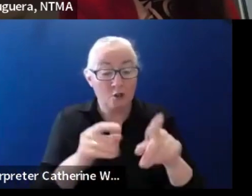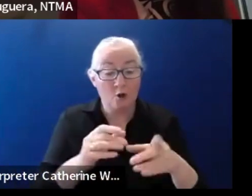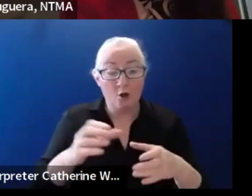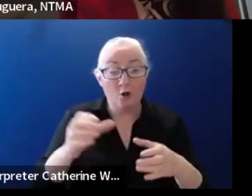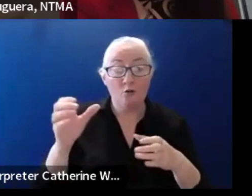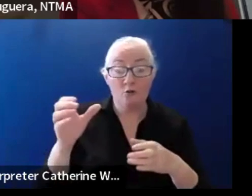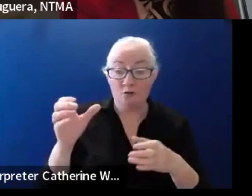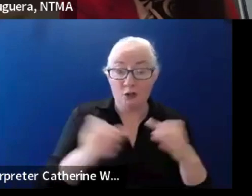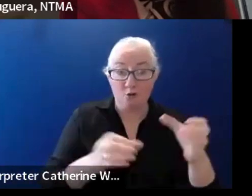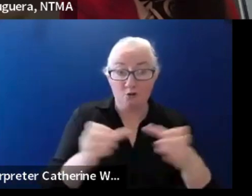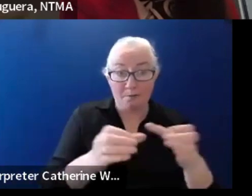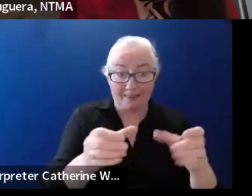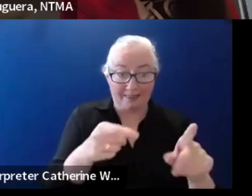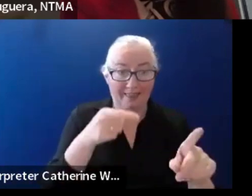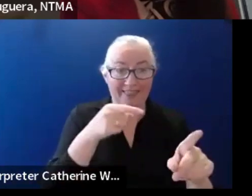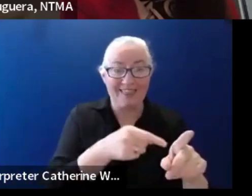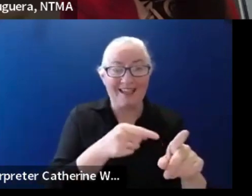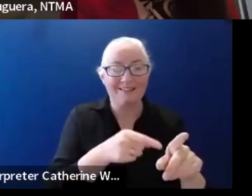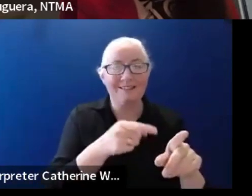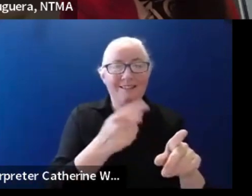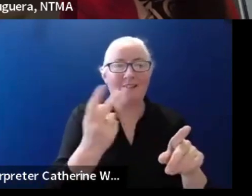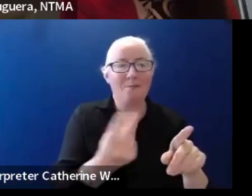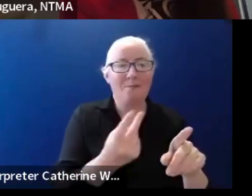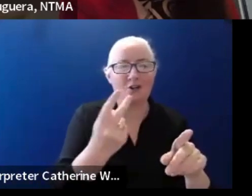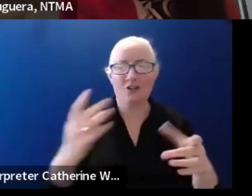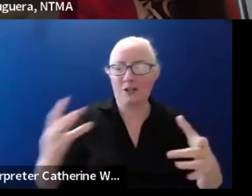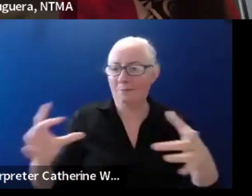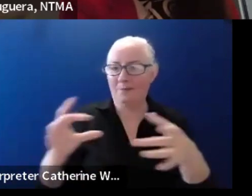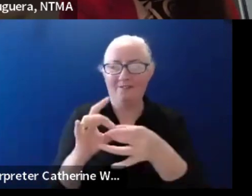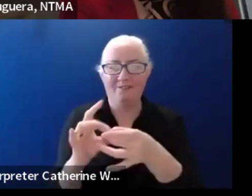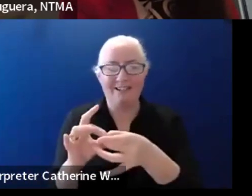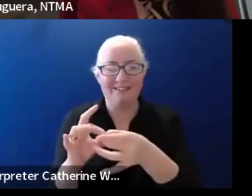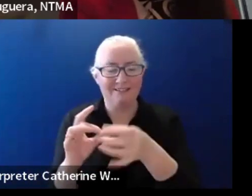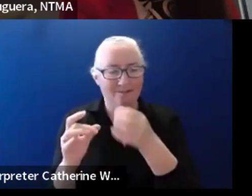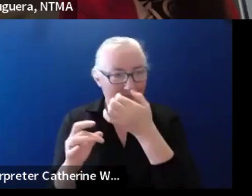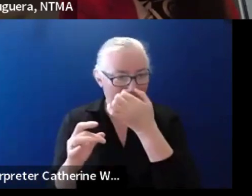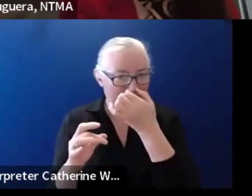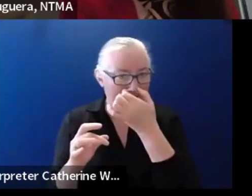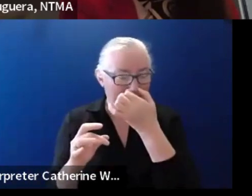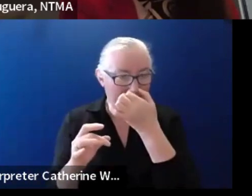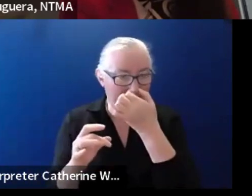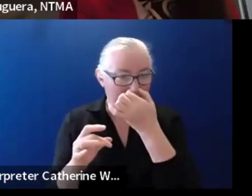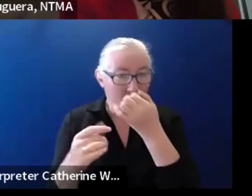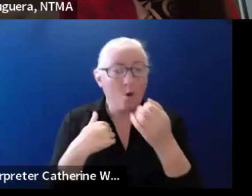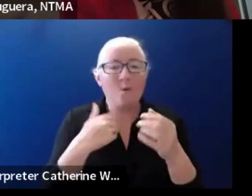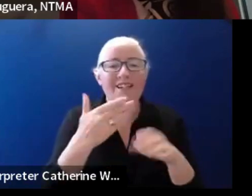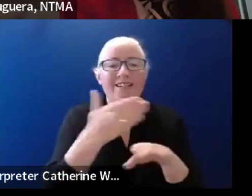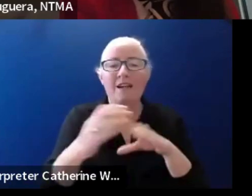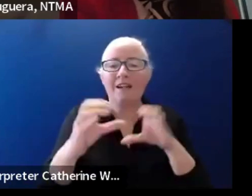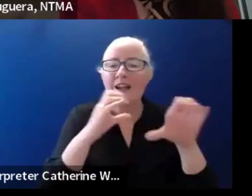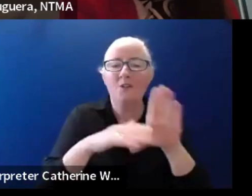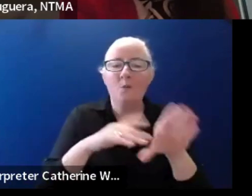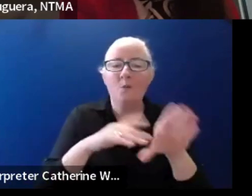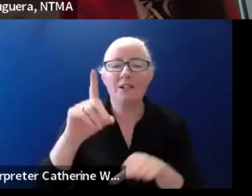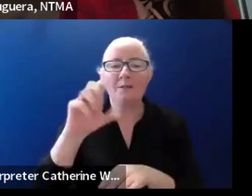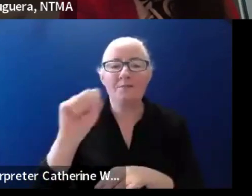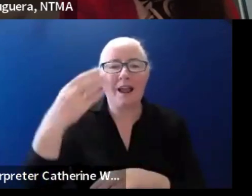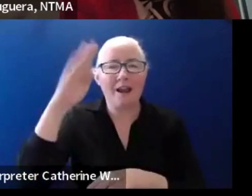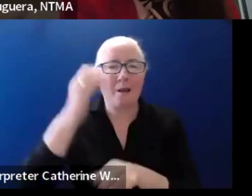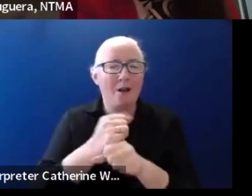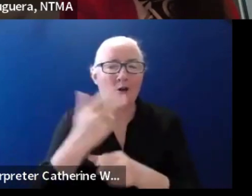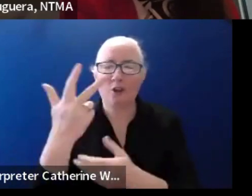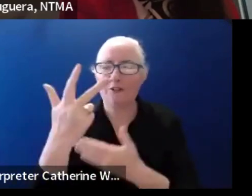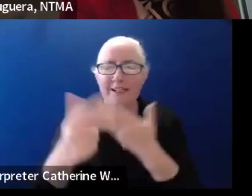it, that's really where this partnership fits. And we started a conversation with Down Syndrome Ireland about 3 years ago